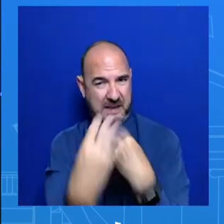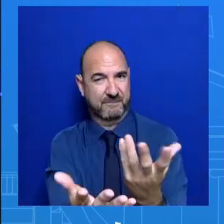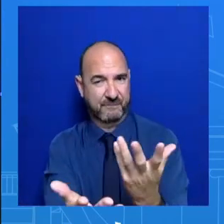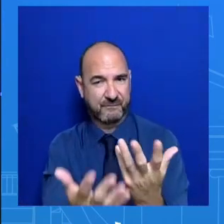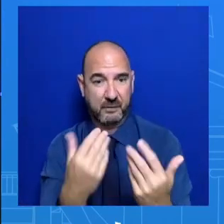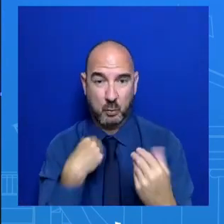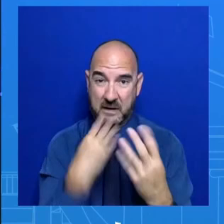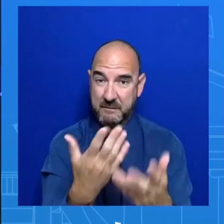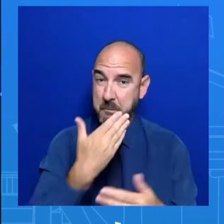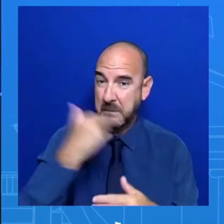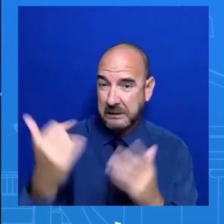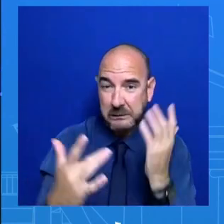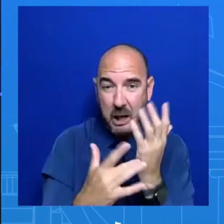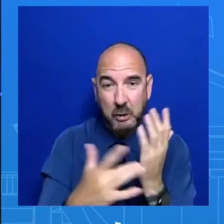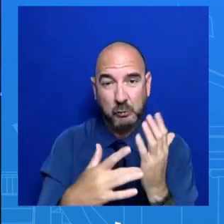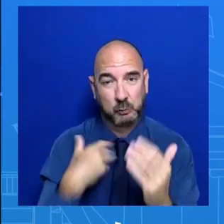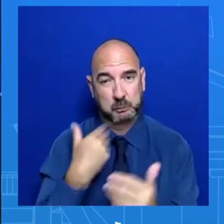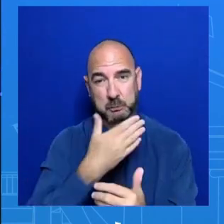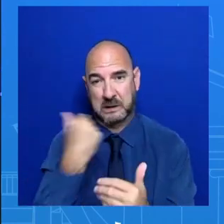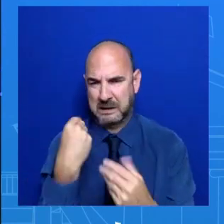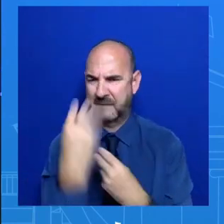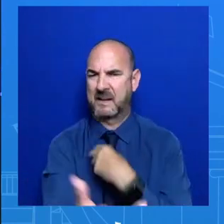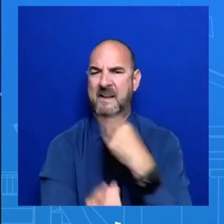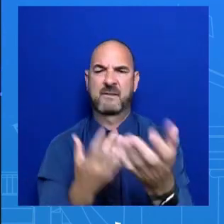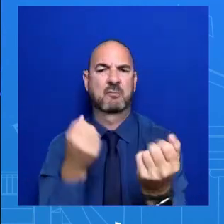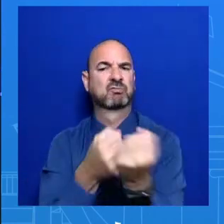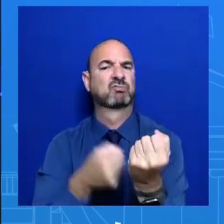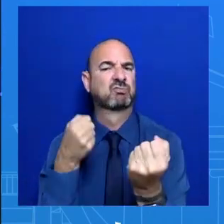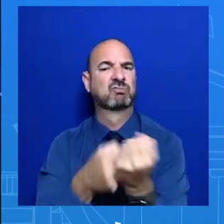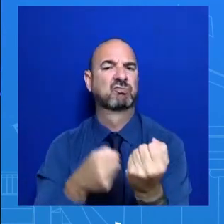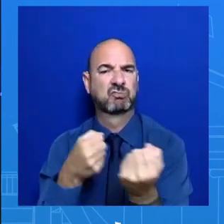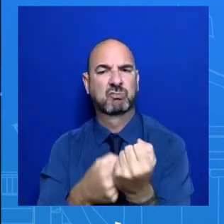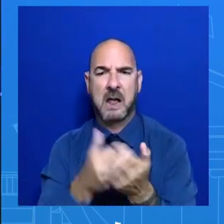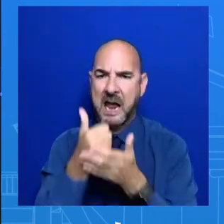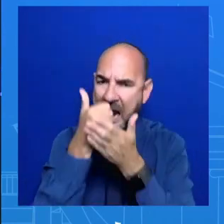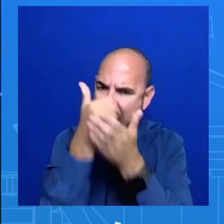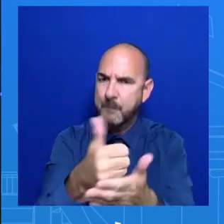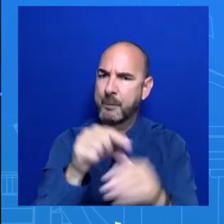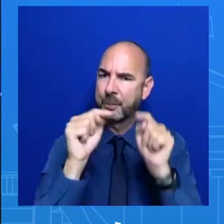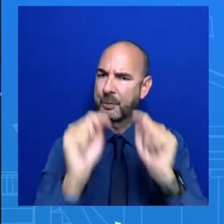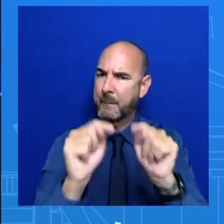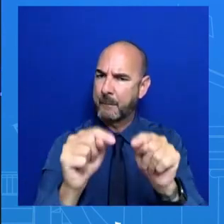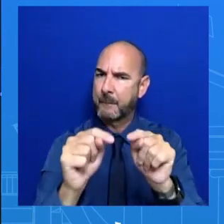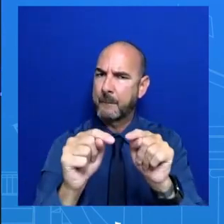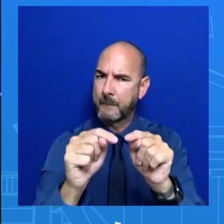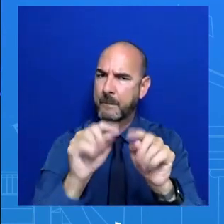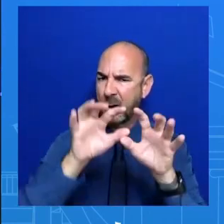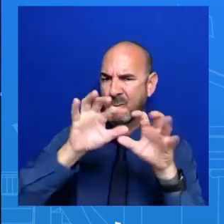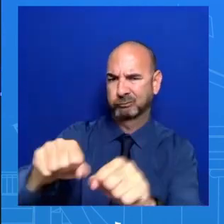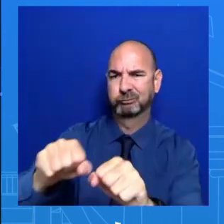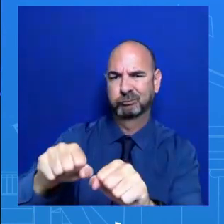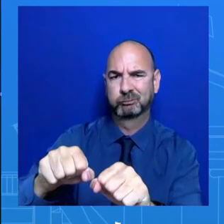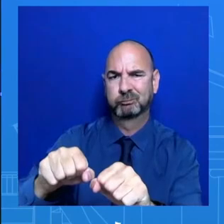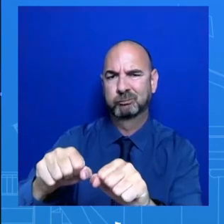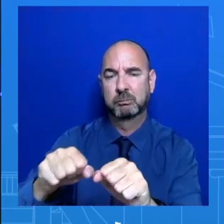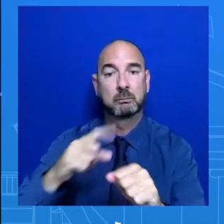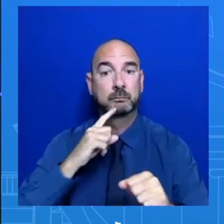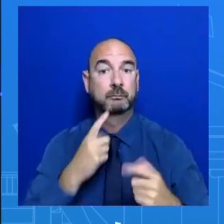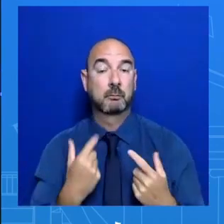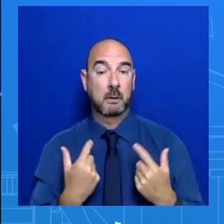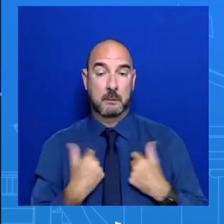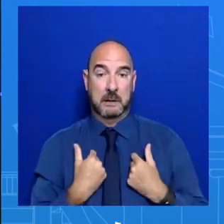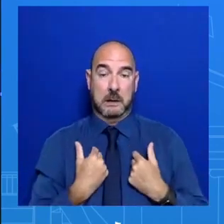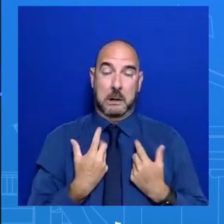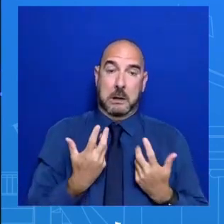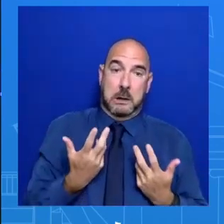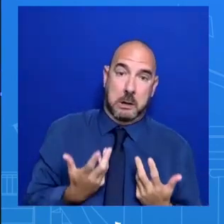government to help them try to achieve their ultimate objective here. So I didn't have anything myself to come add because we've already flowed